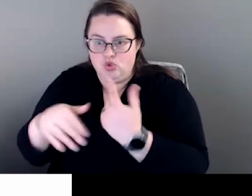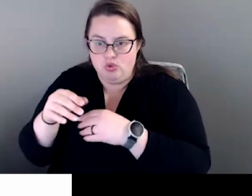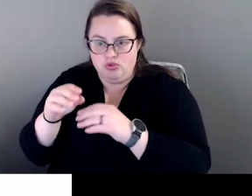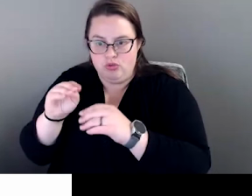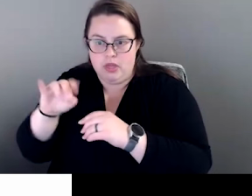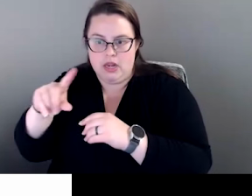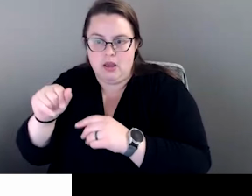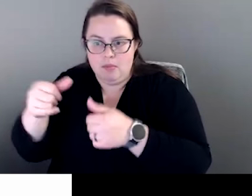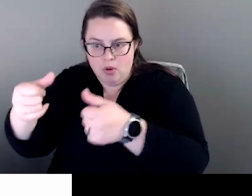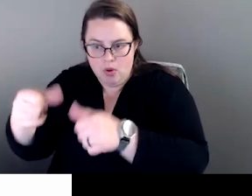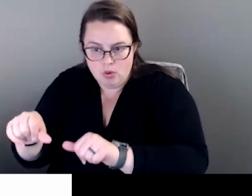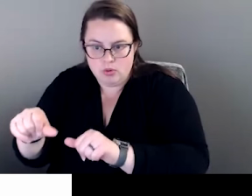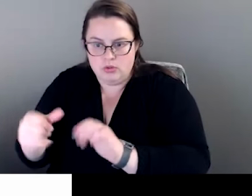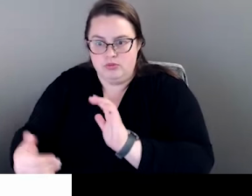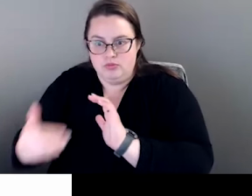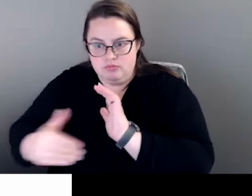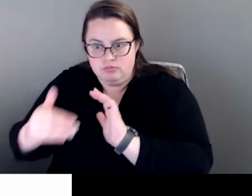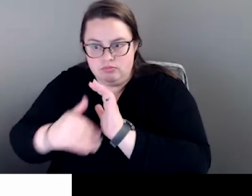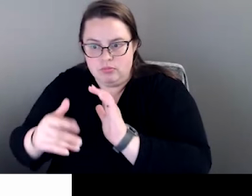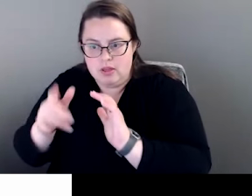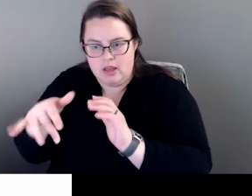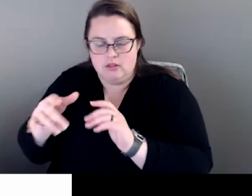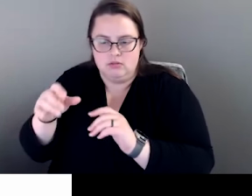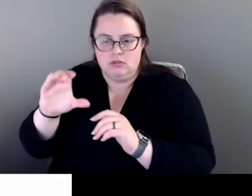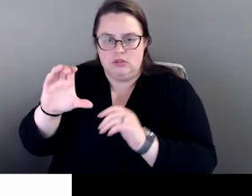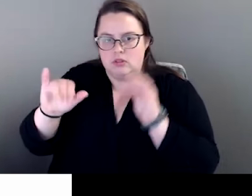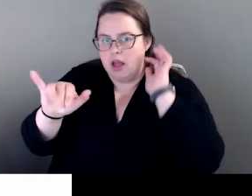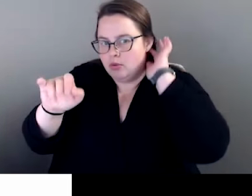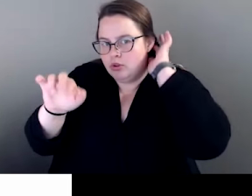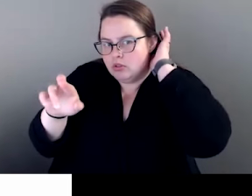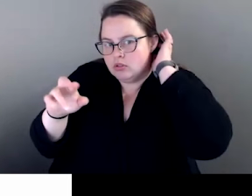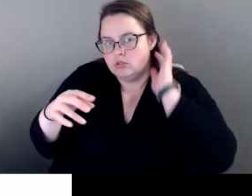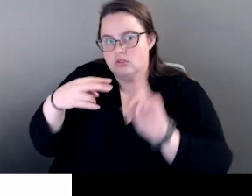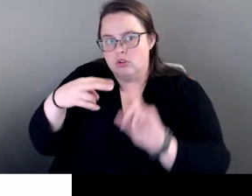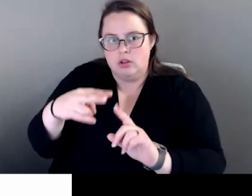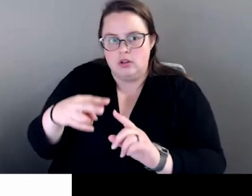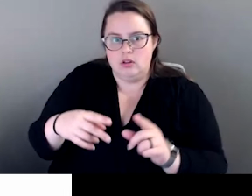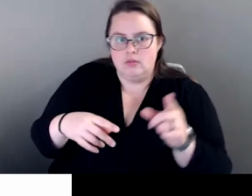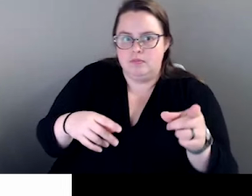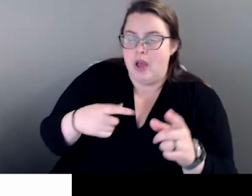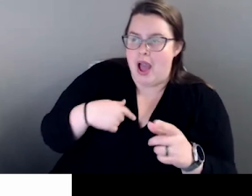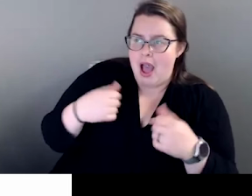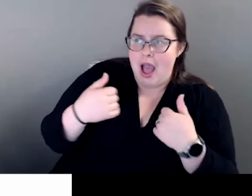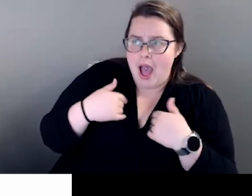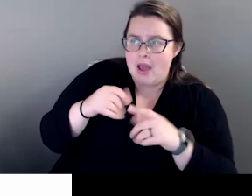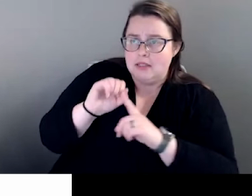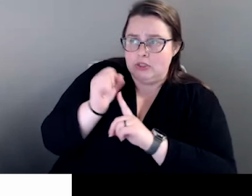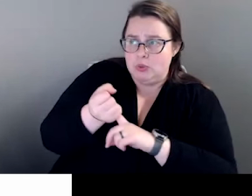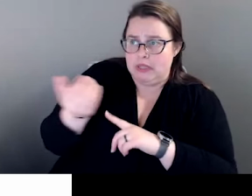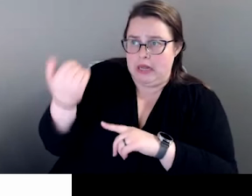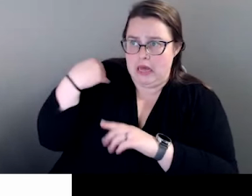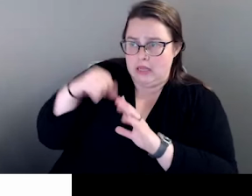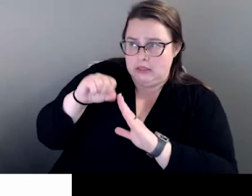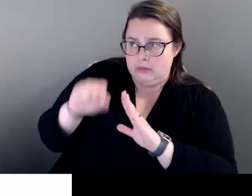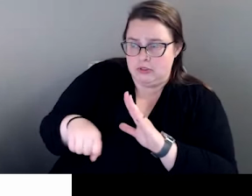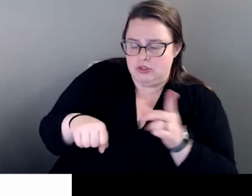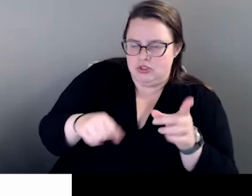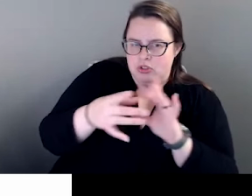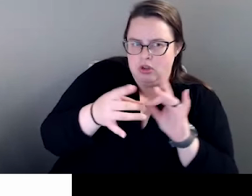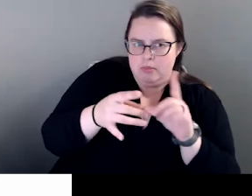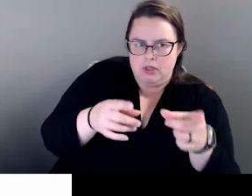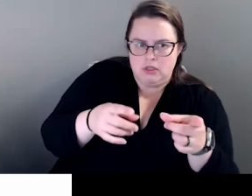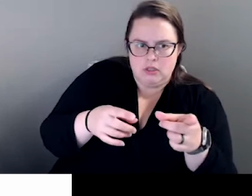considered cyber stalking. I had this incident last semester, Okay. and the student